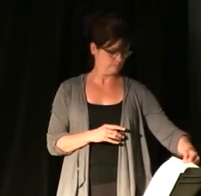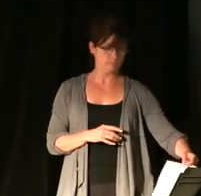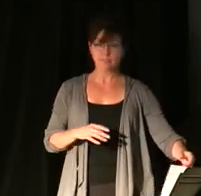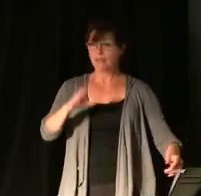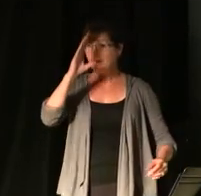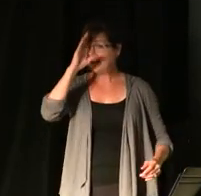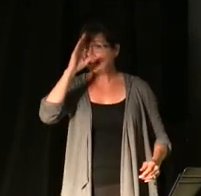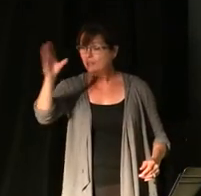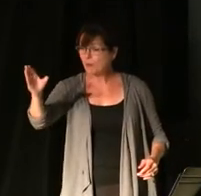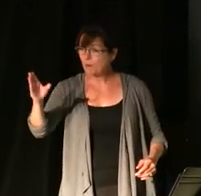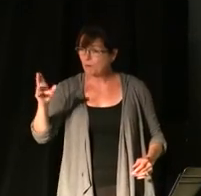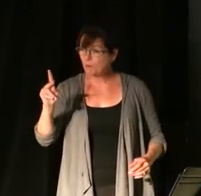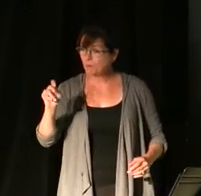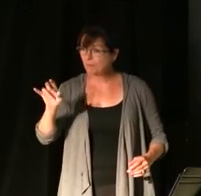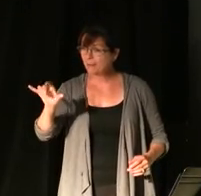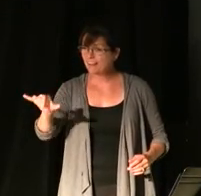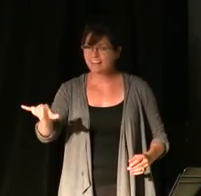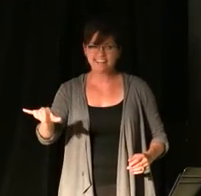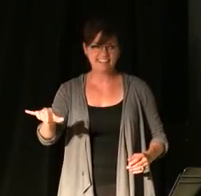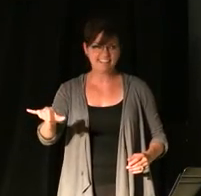Hello, Penny.